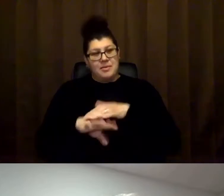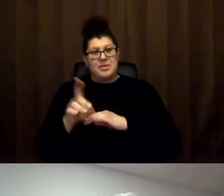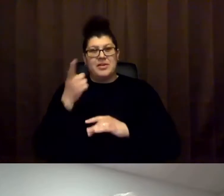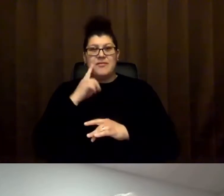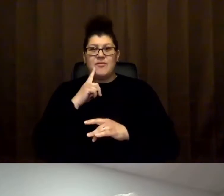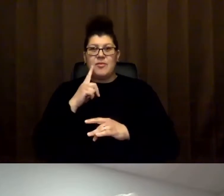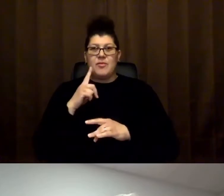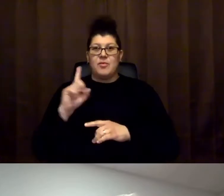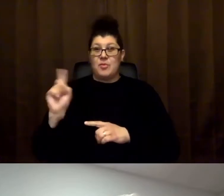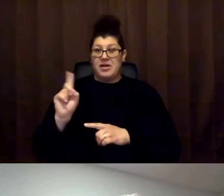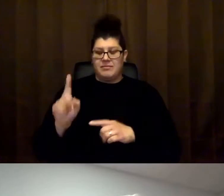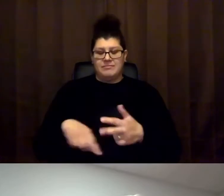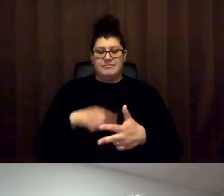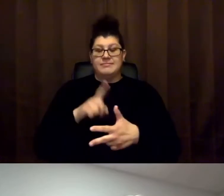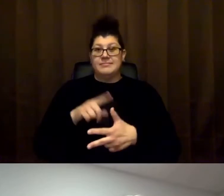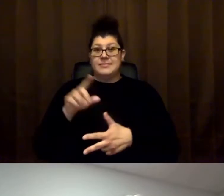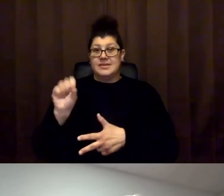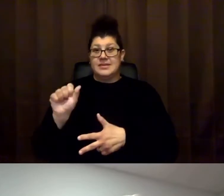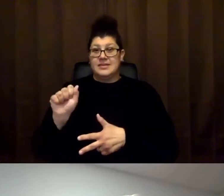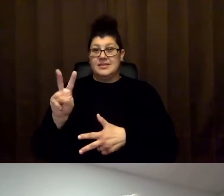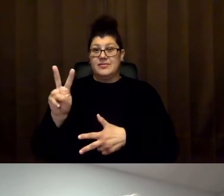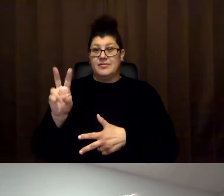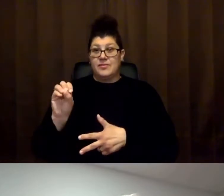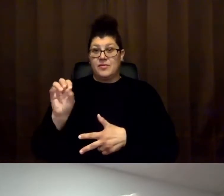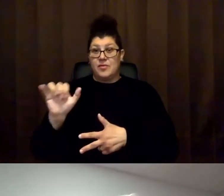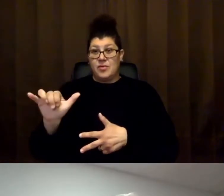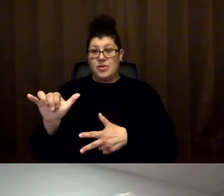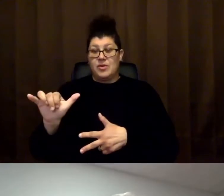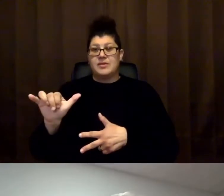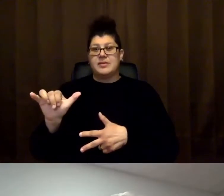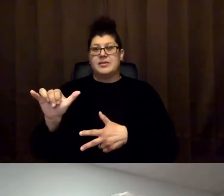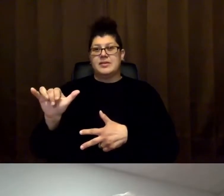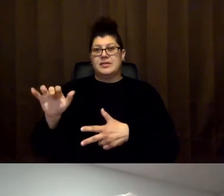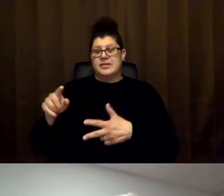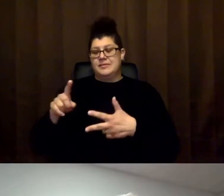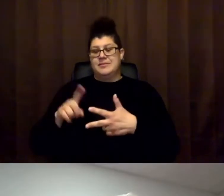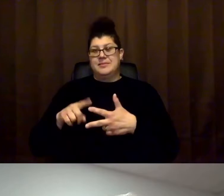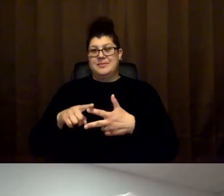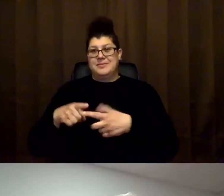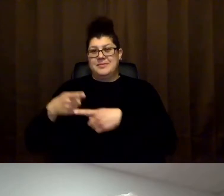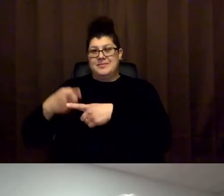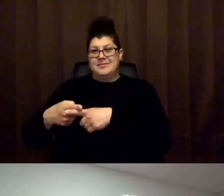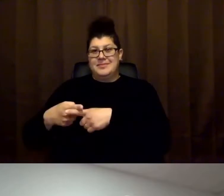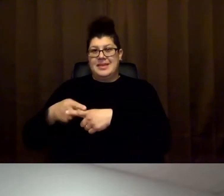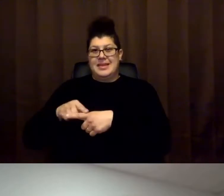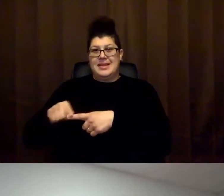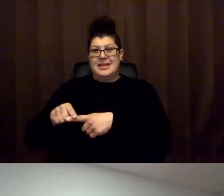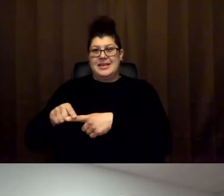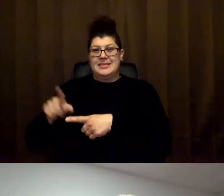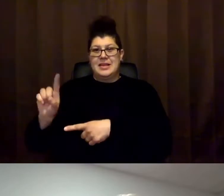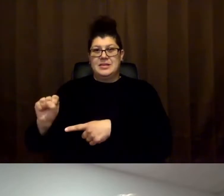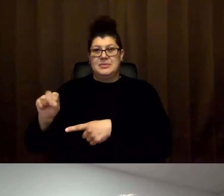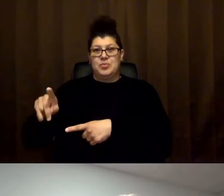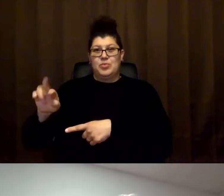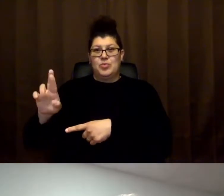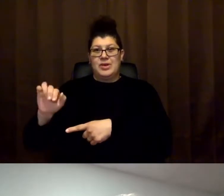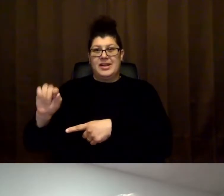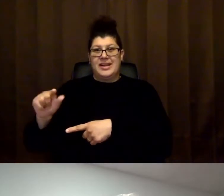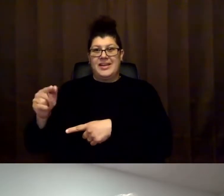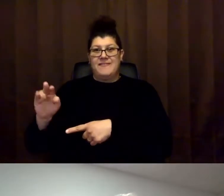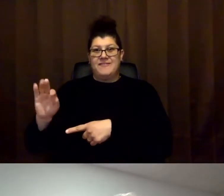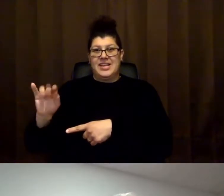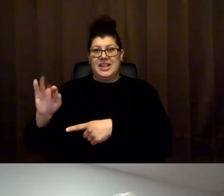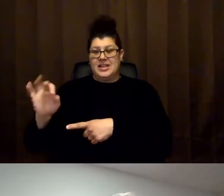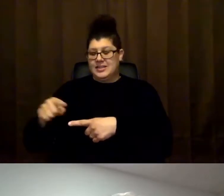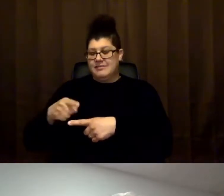Savoy, on the western end at Springfield and Mattis, here at the hospital in the medical office